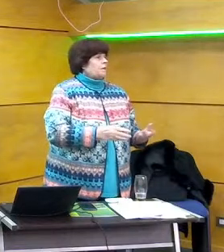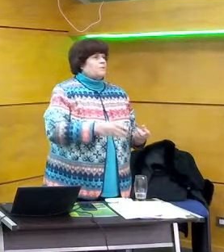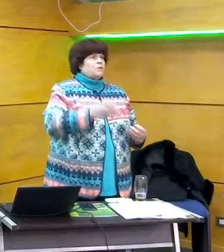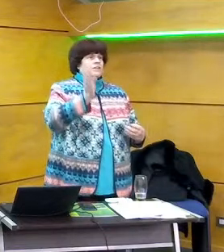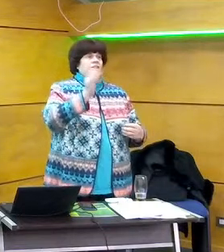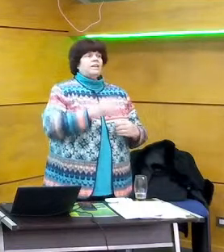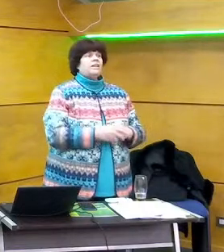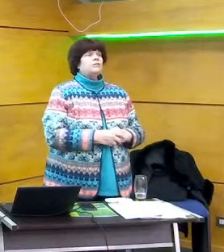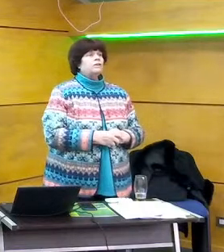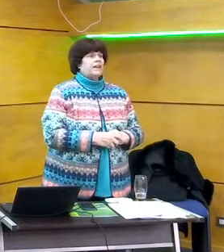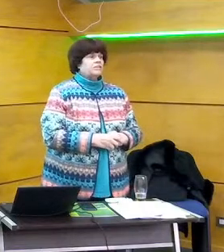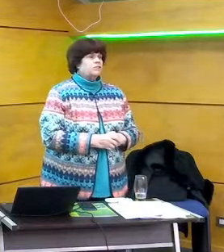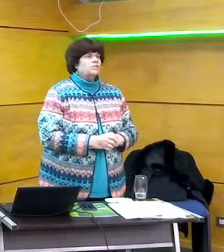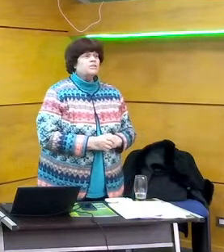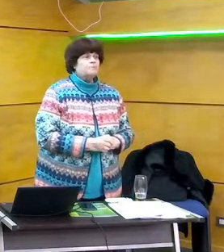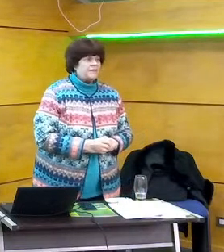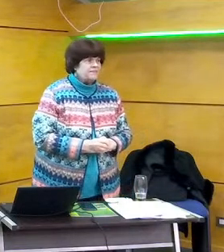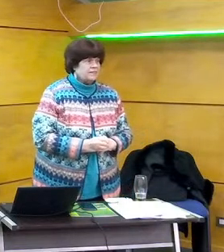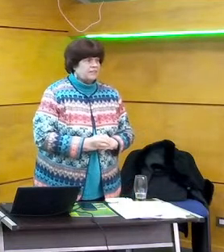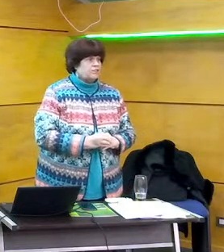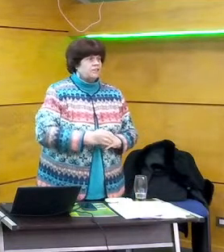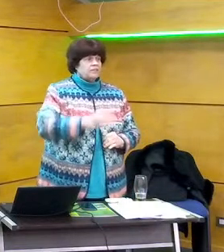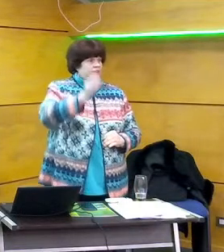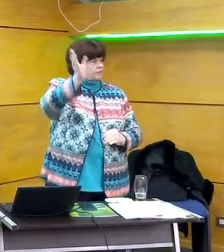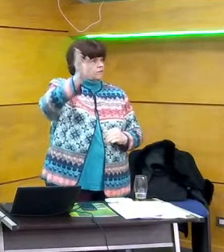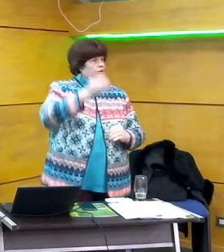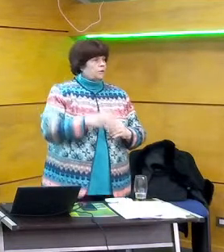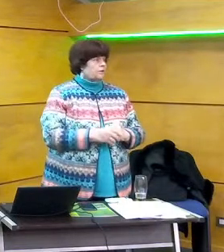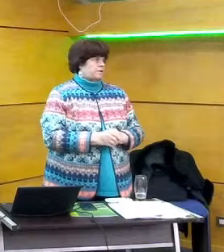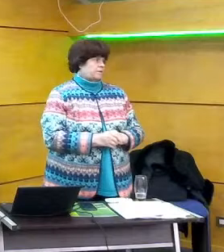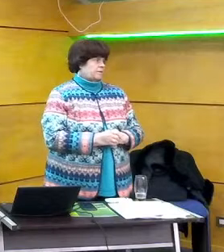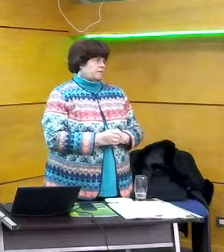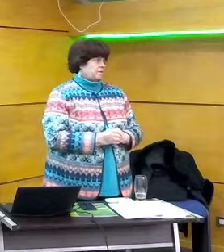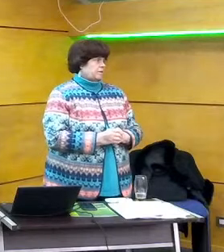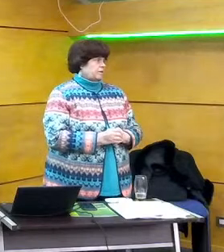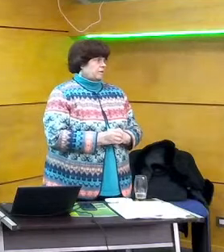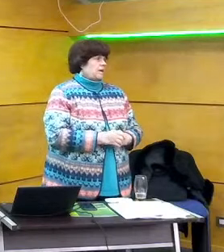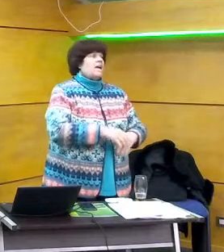We've been up to the International Space Station in the north.